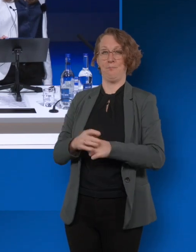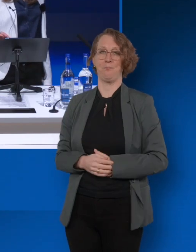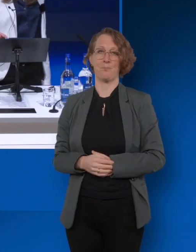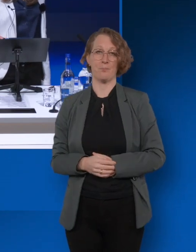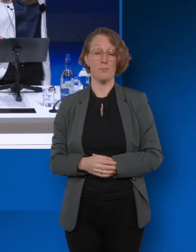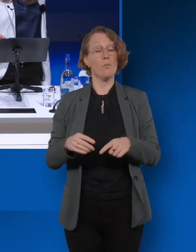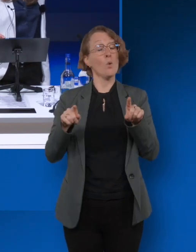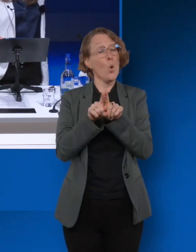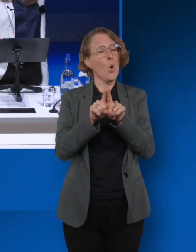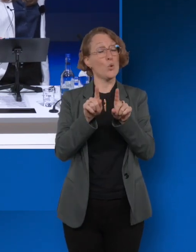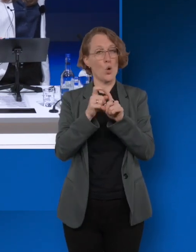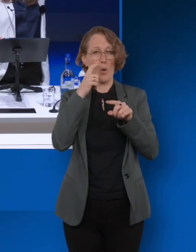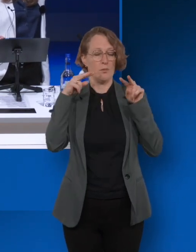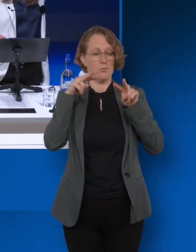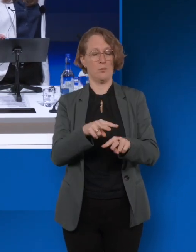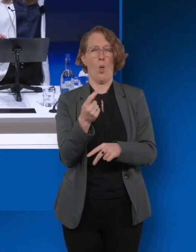look at